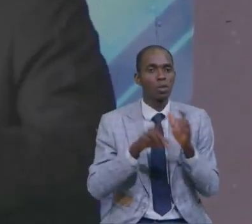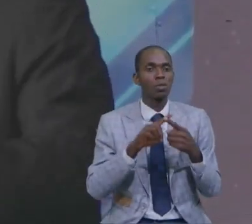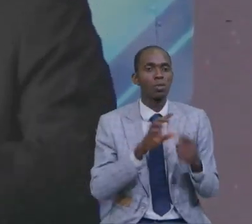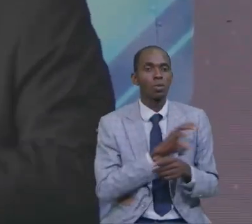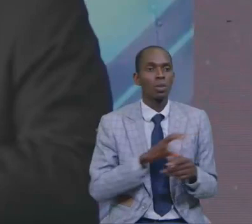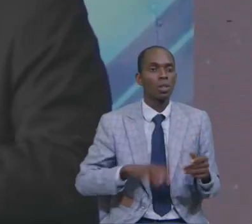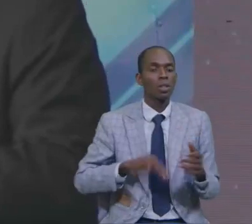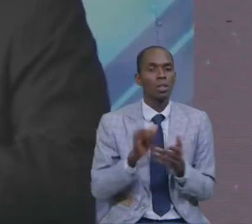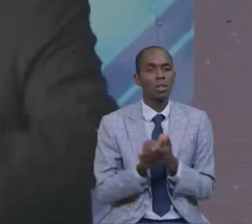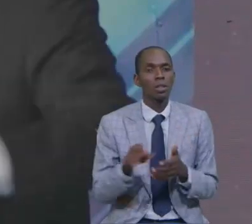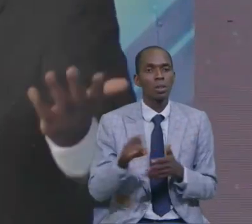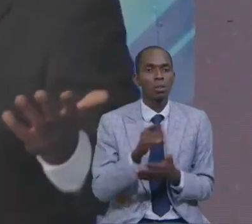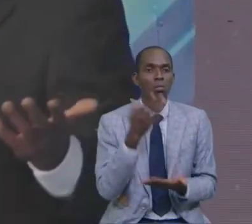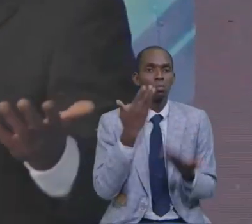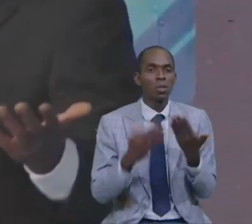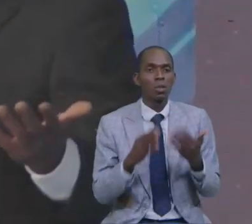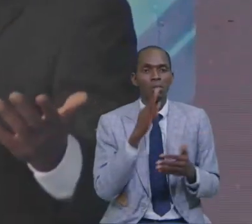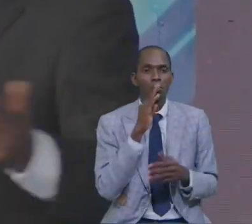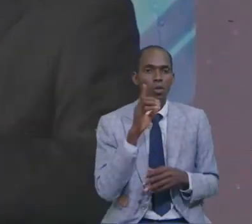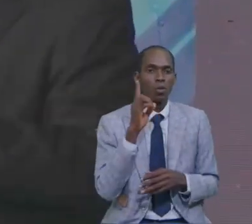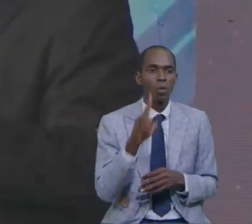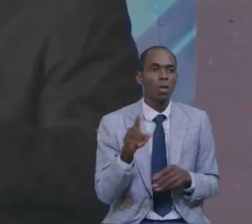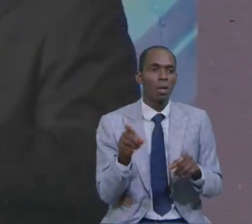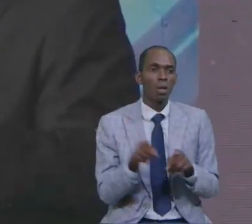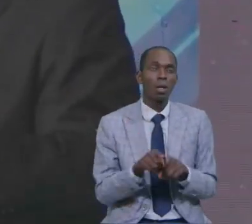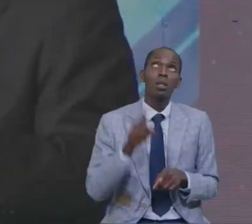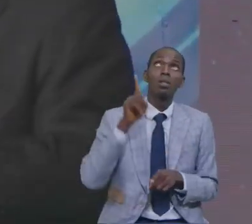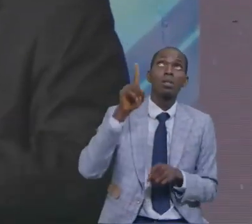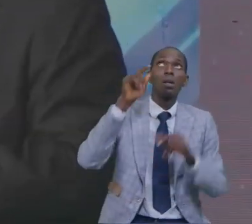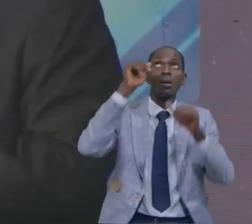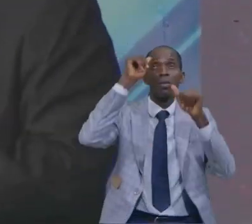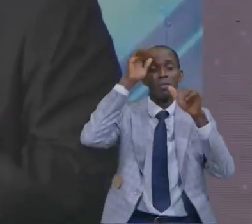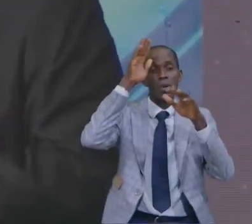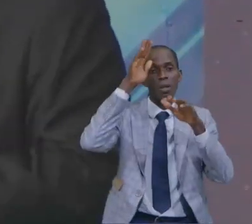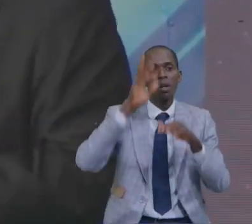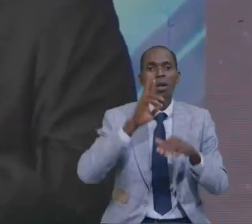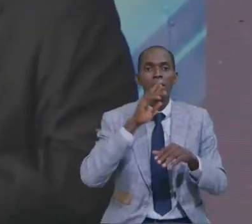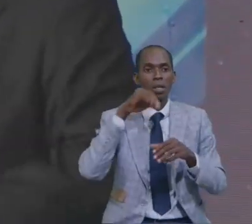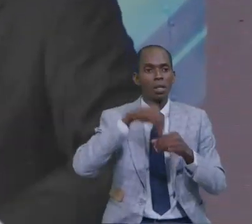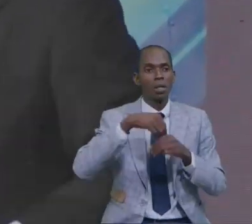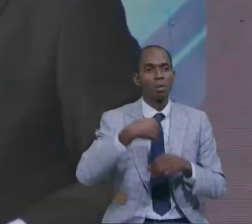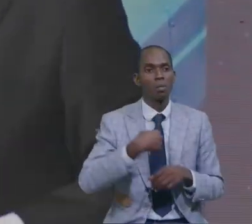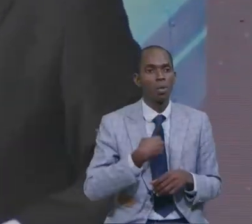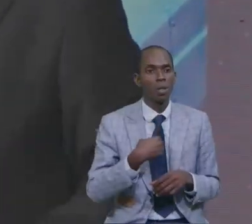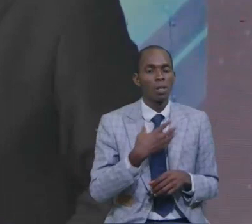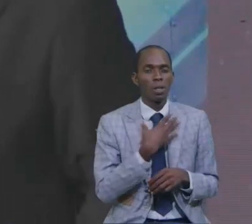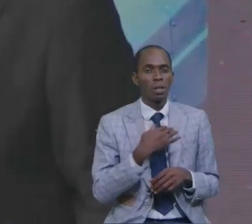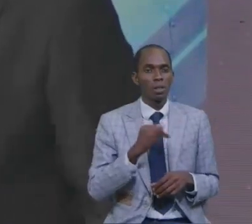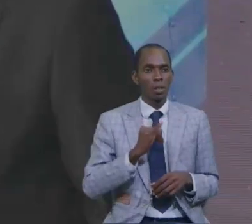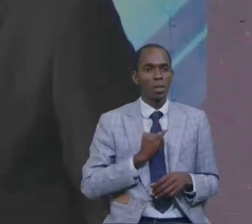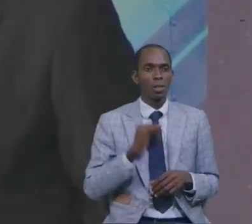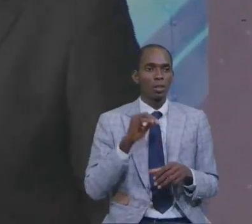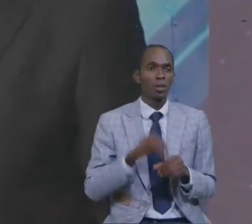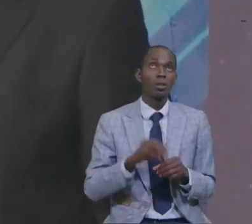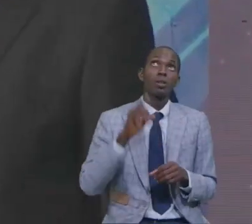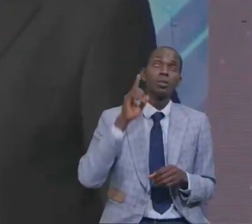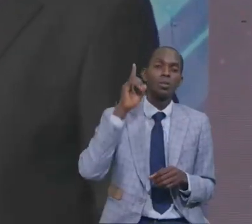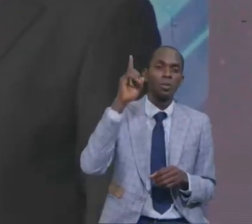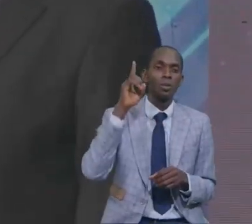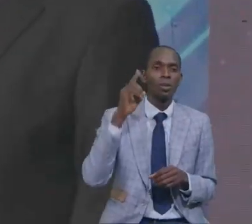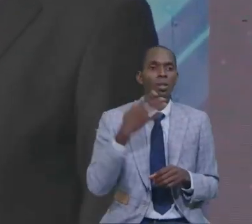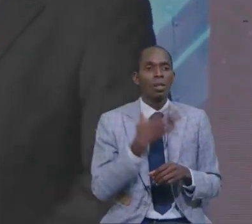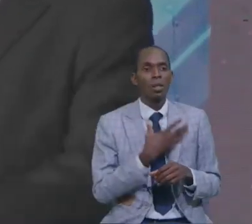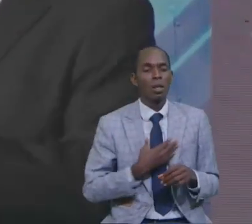and I in thee, that they also may be one in us, that the world